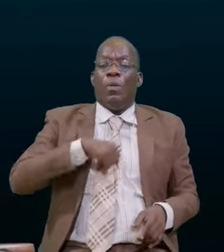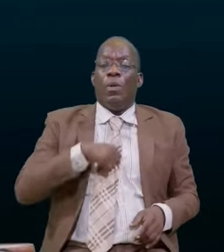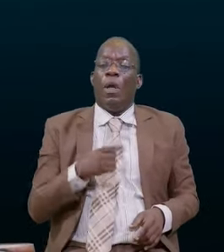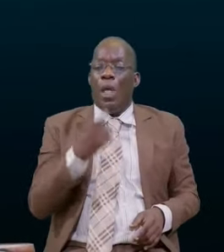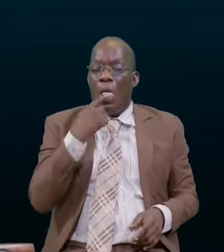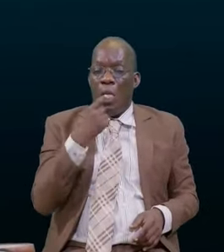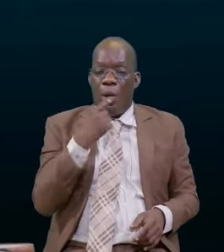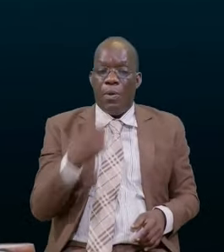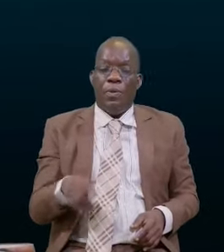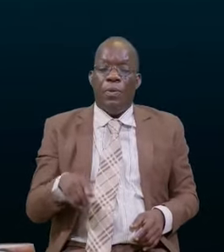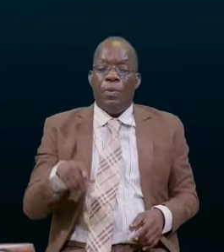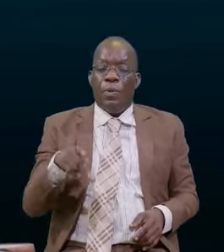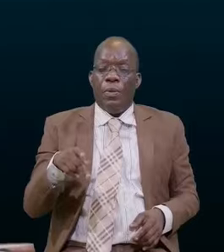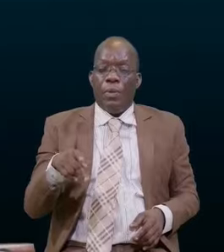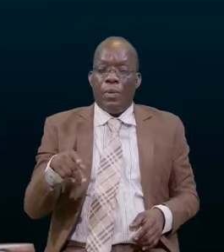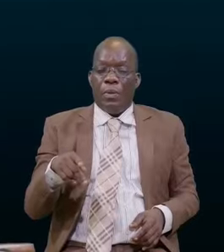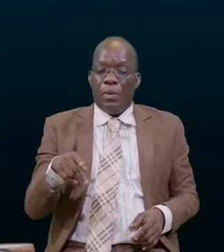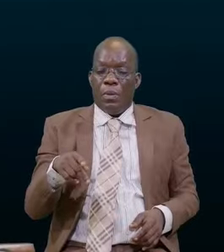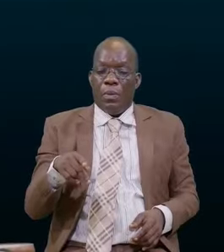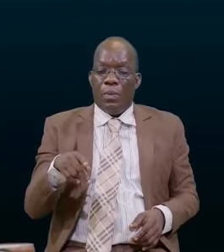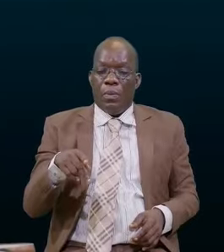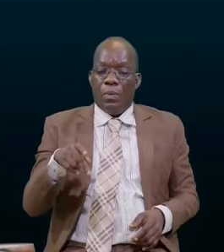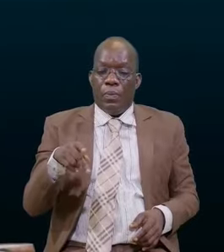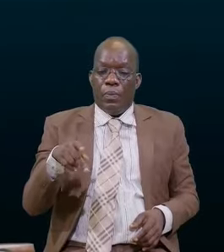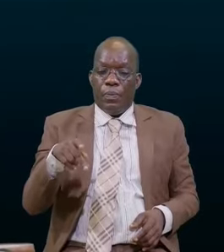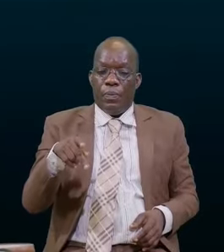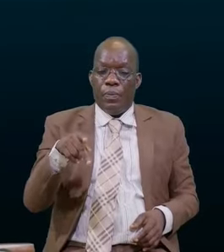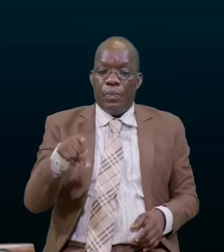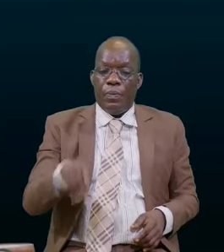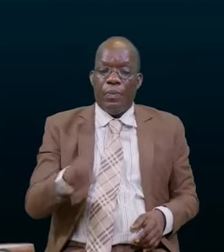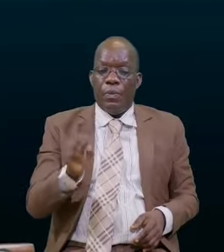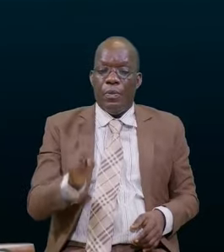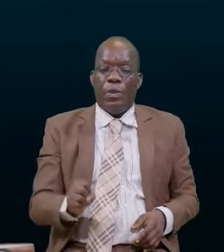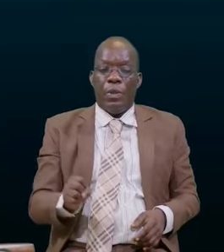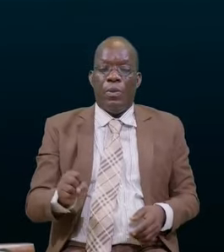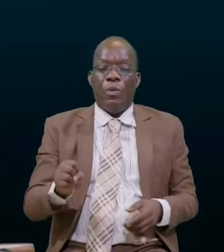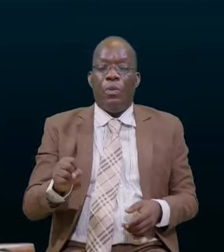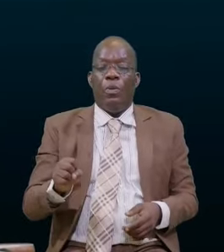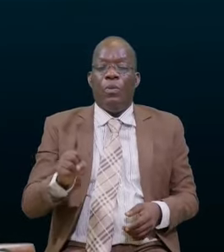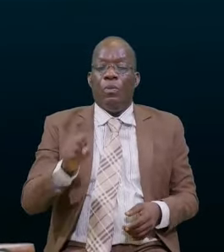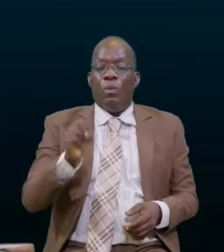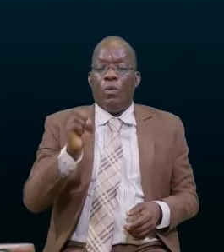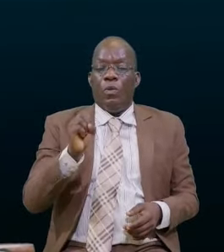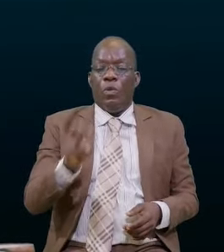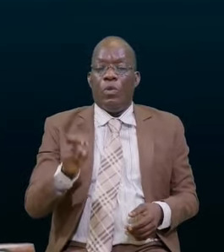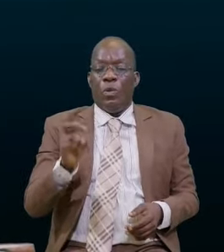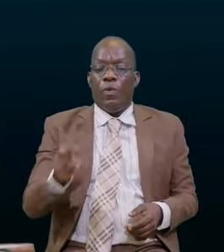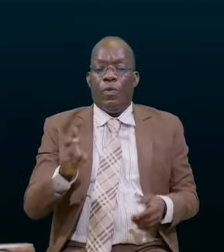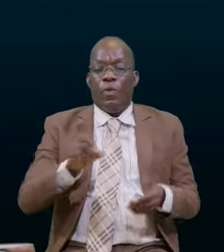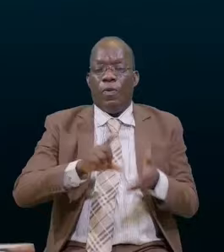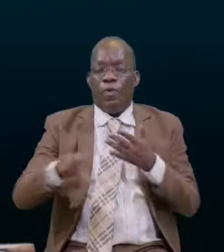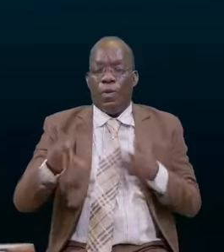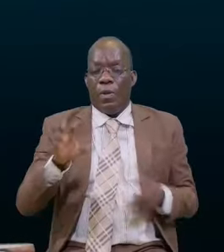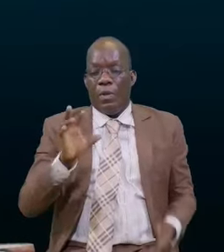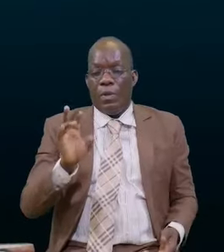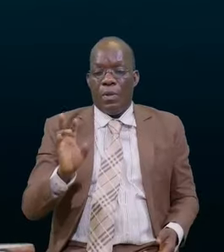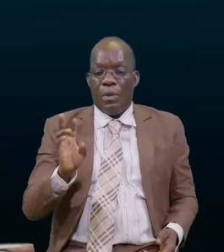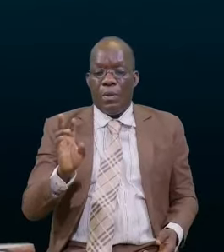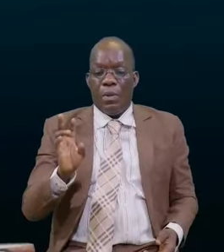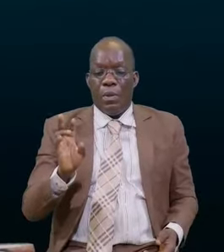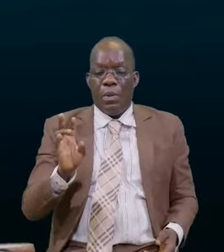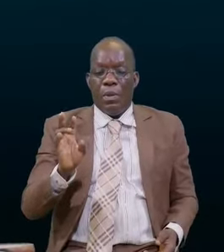Psalm 12:3 the Lord shall cut off of flattering lipes and the tongue that speak proud things the Lord will cut